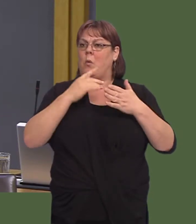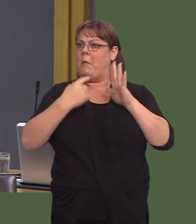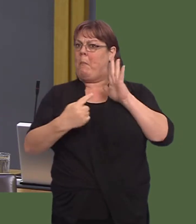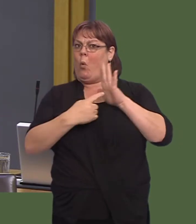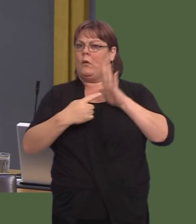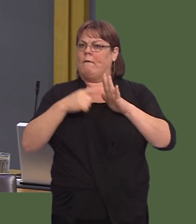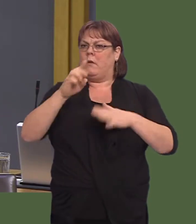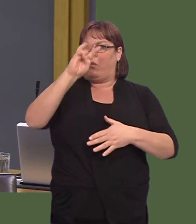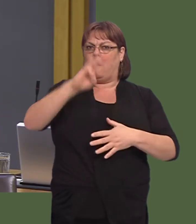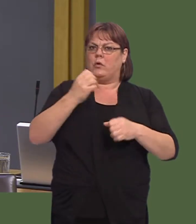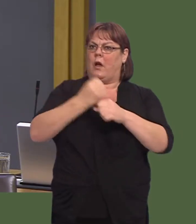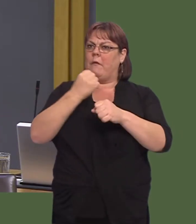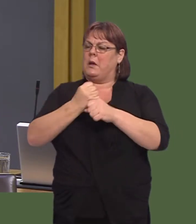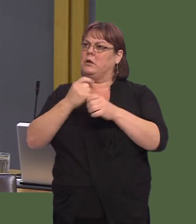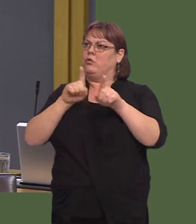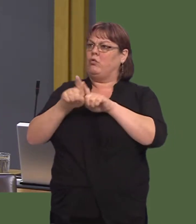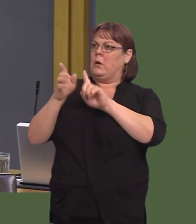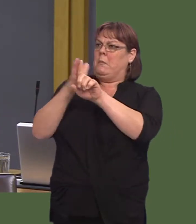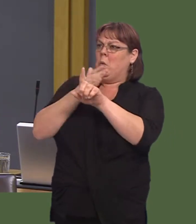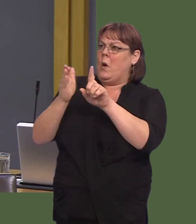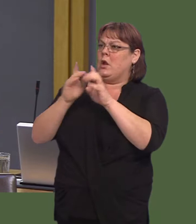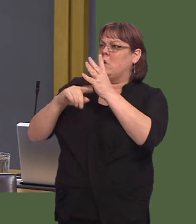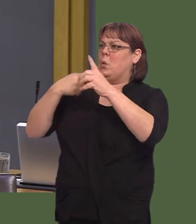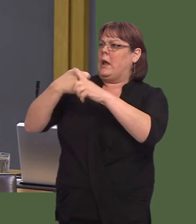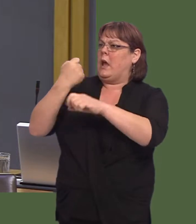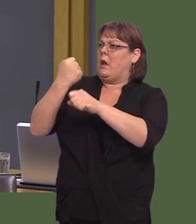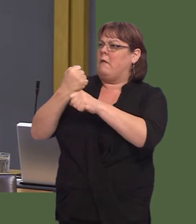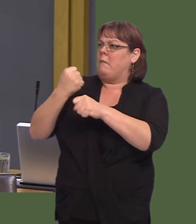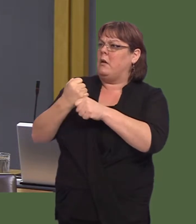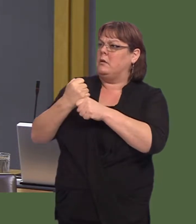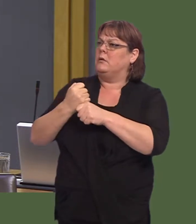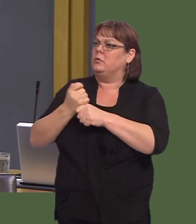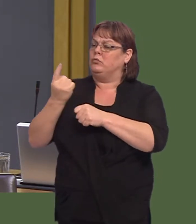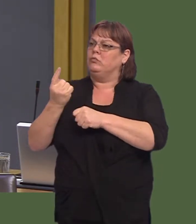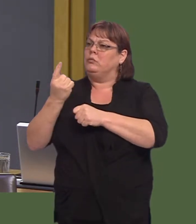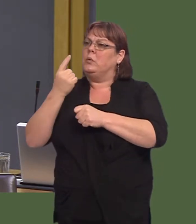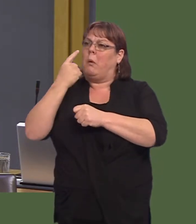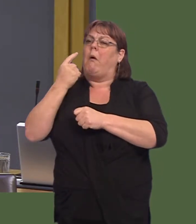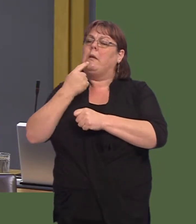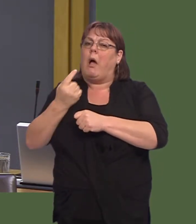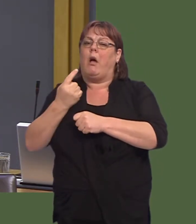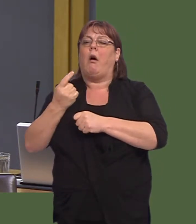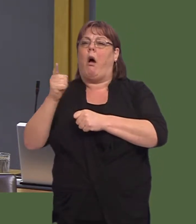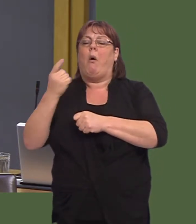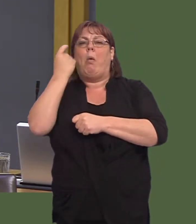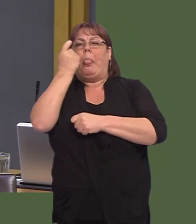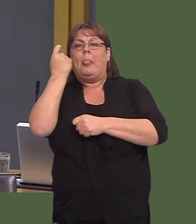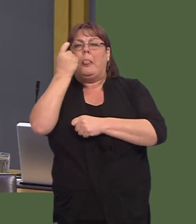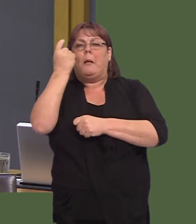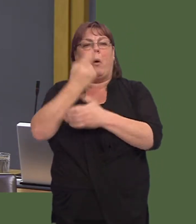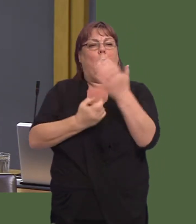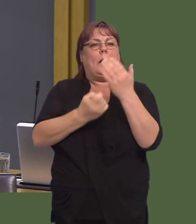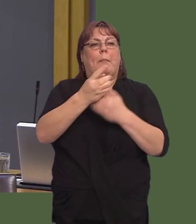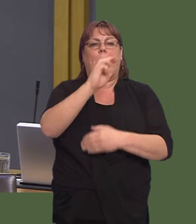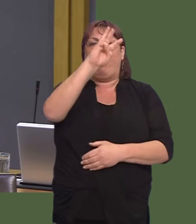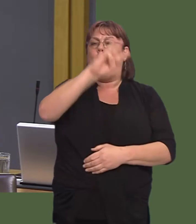the work of the Welsh Government in persuading the UK Government to show that they are giving any consideration at